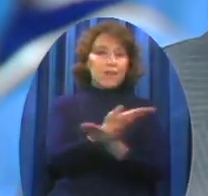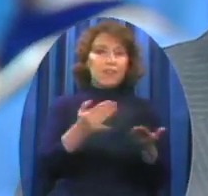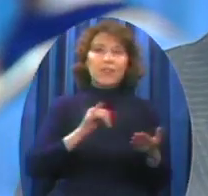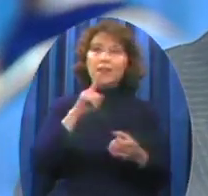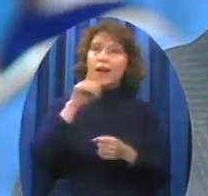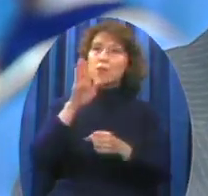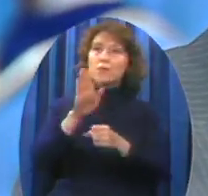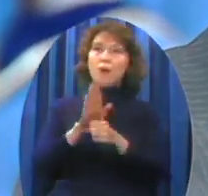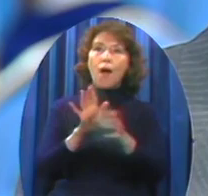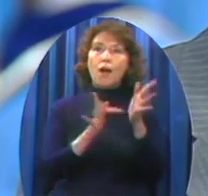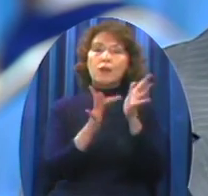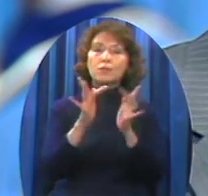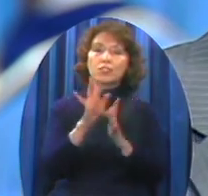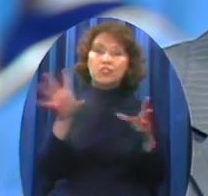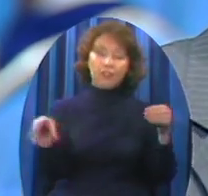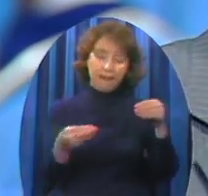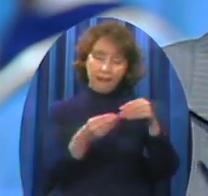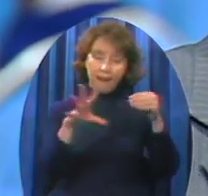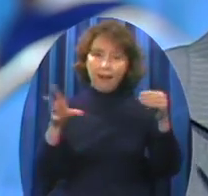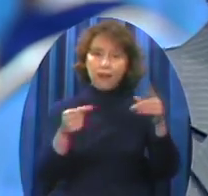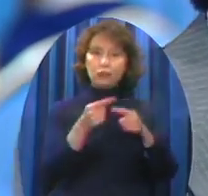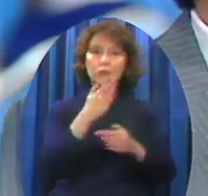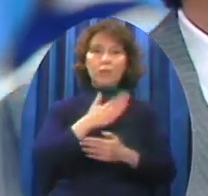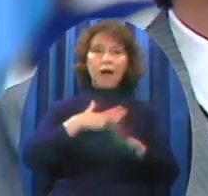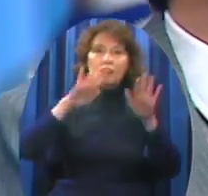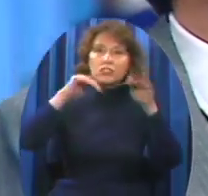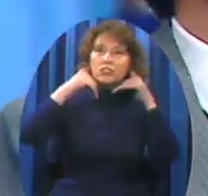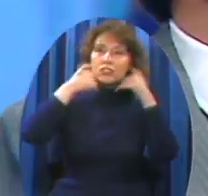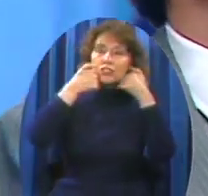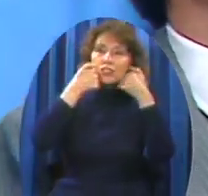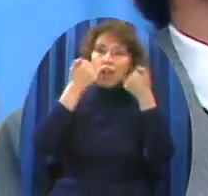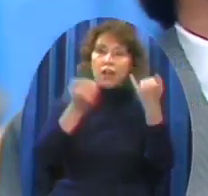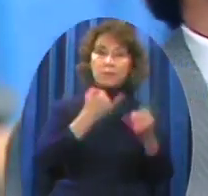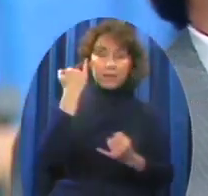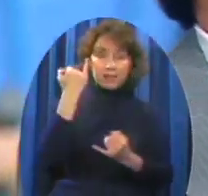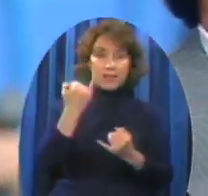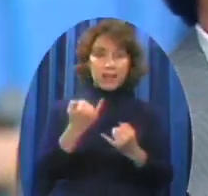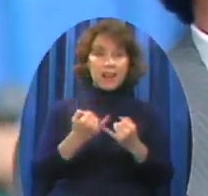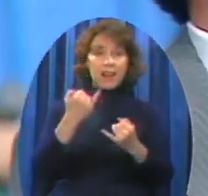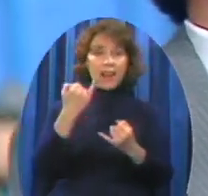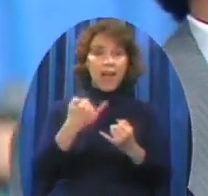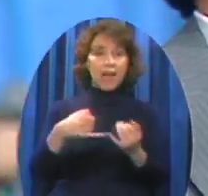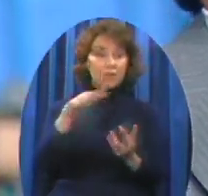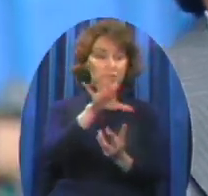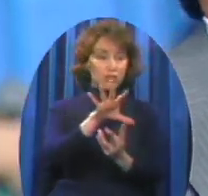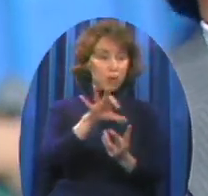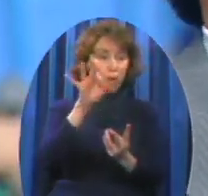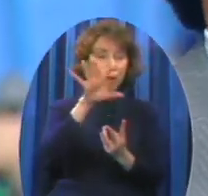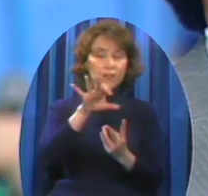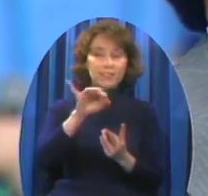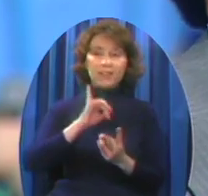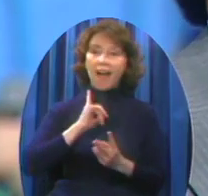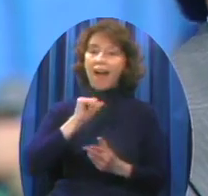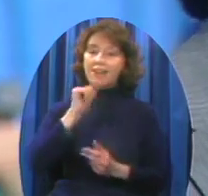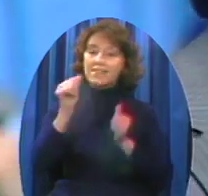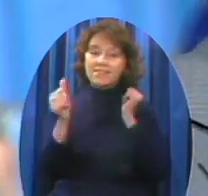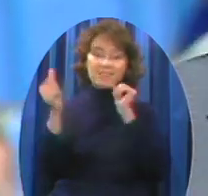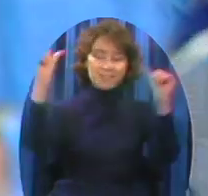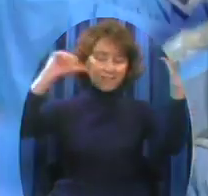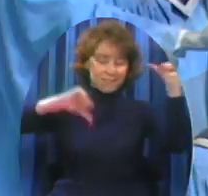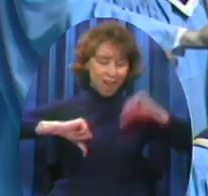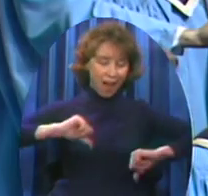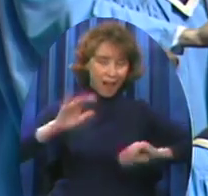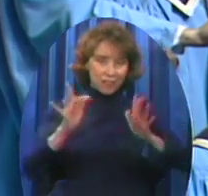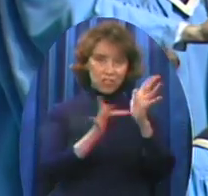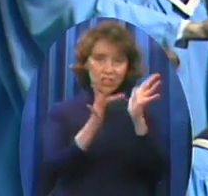just added to my shame. When at last it came, the choices, I denied I knew his name.